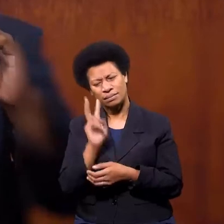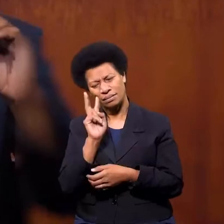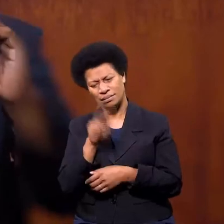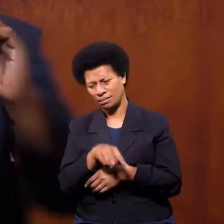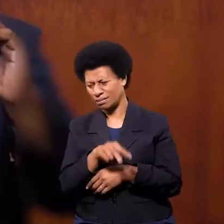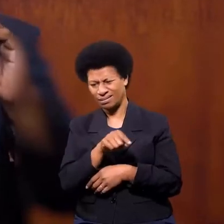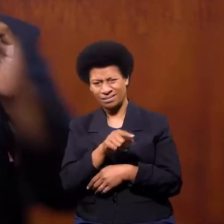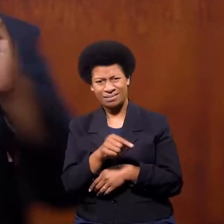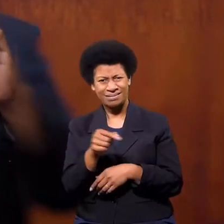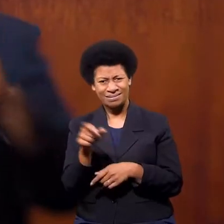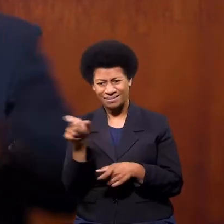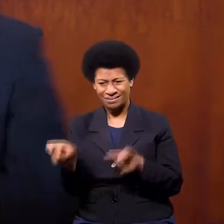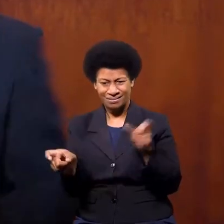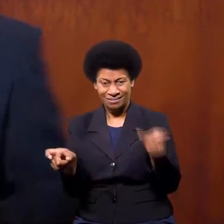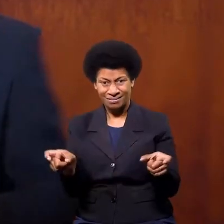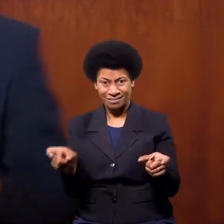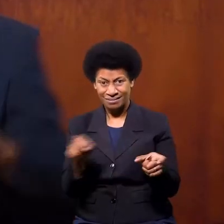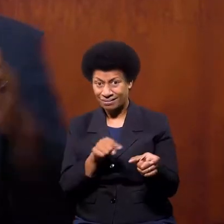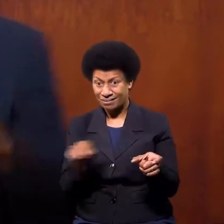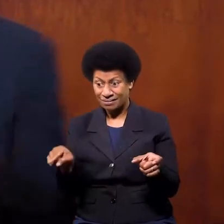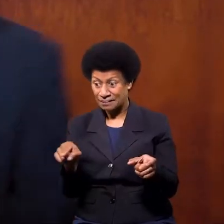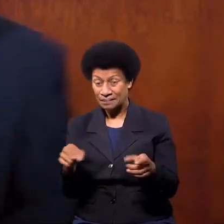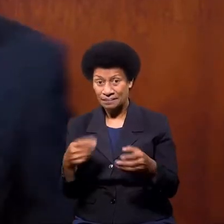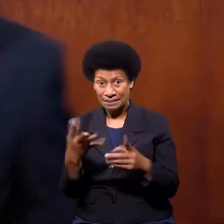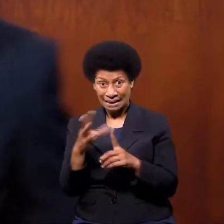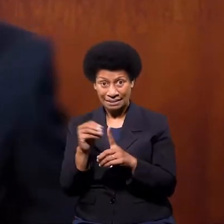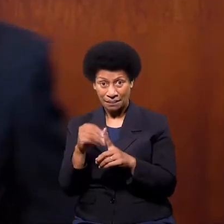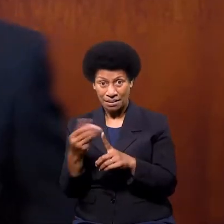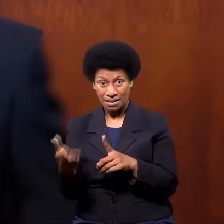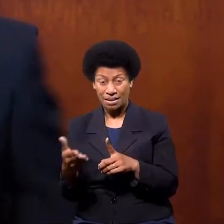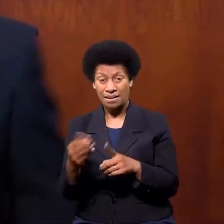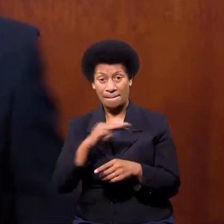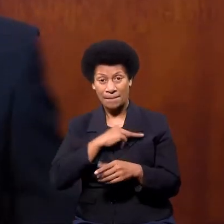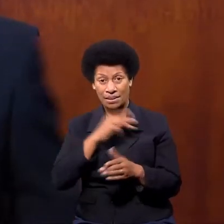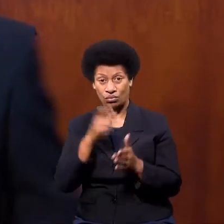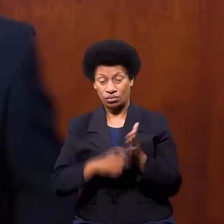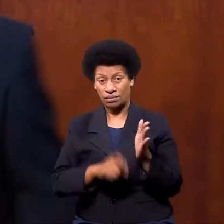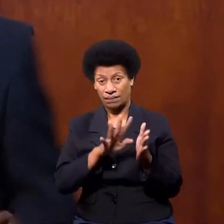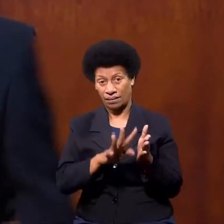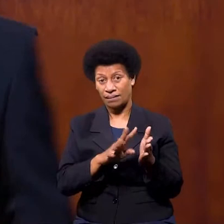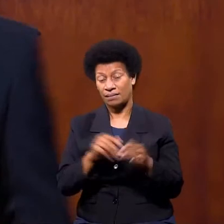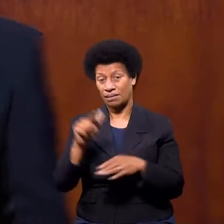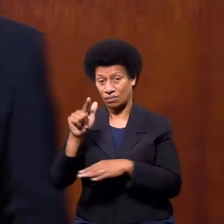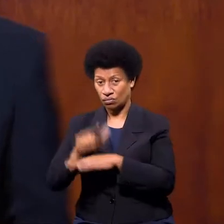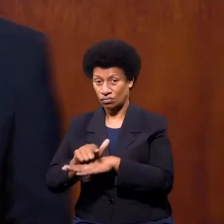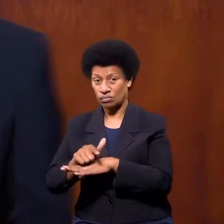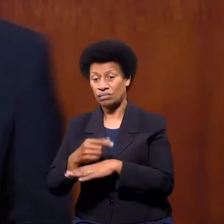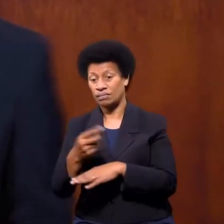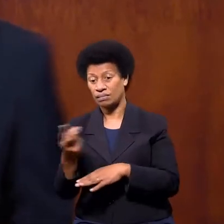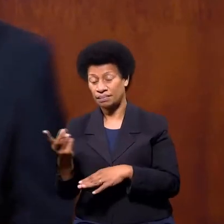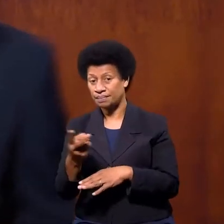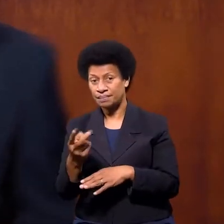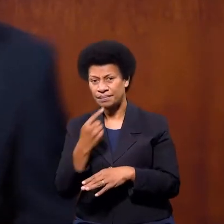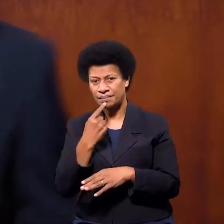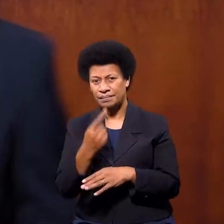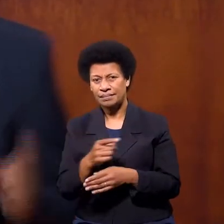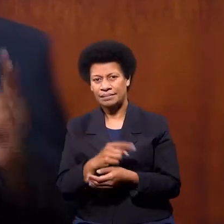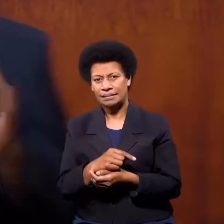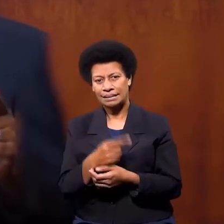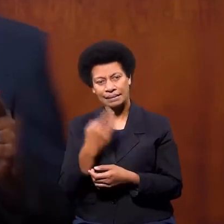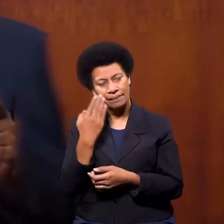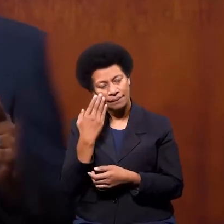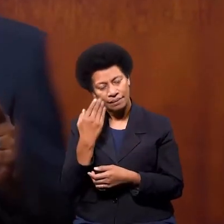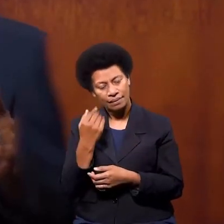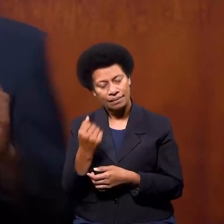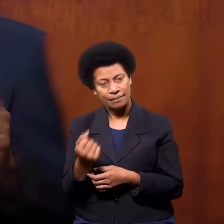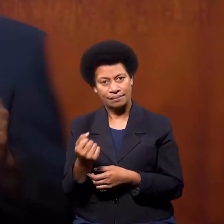at those two passages that I have just given, Matthew 5:8 and Luke 18:10-14,